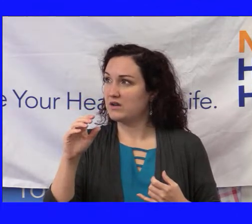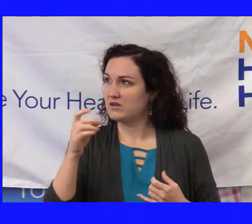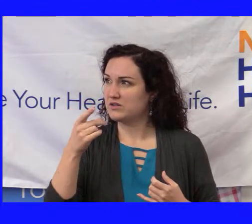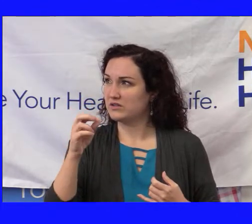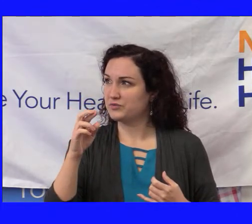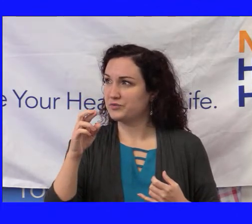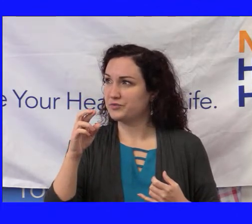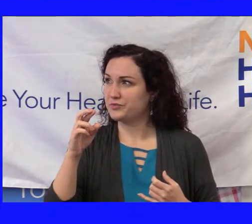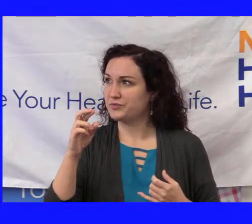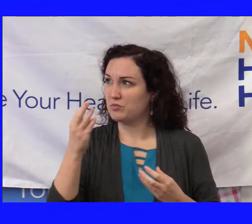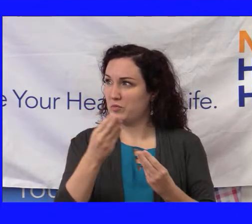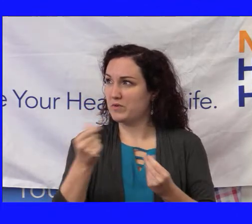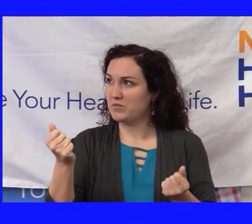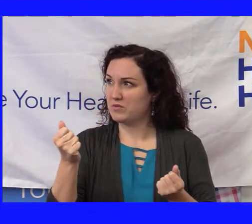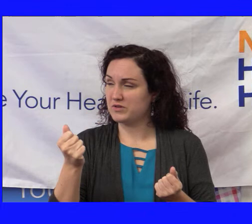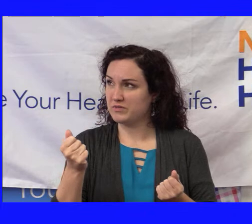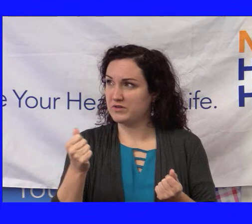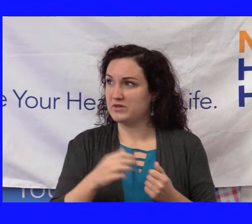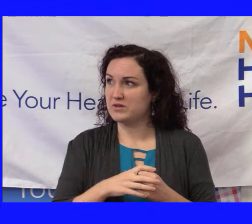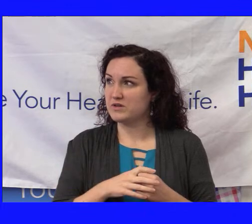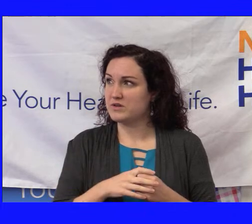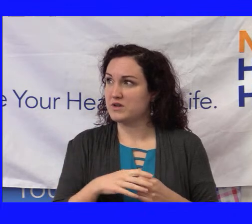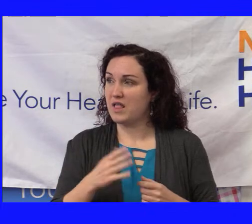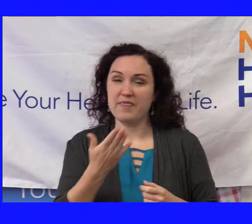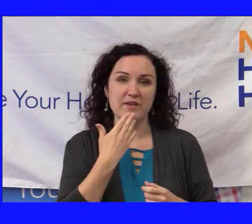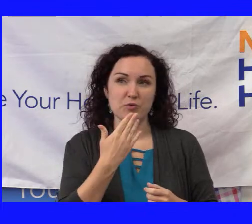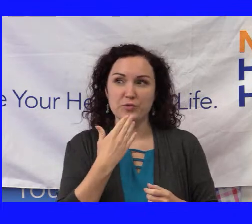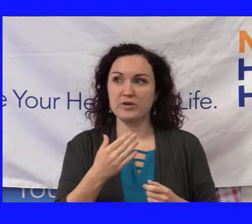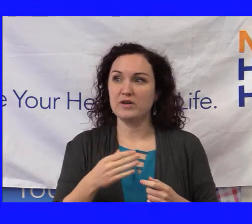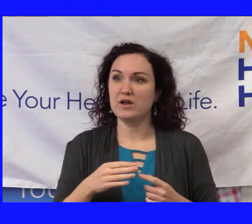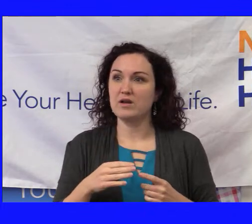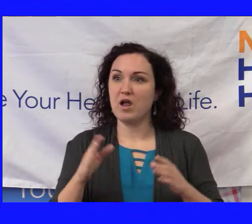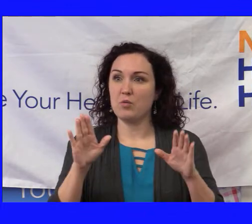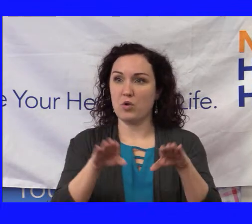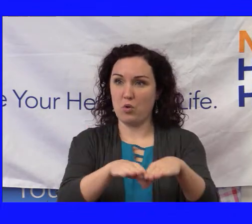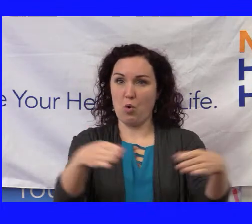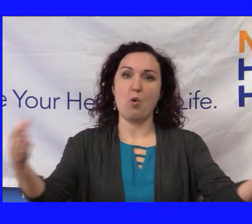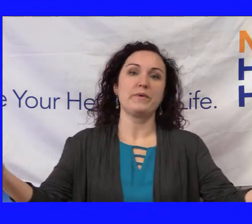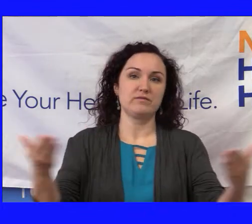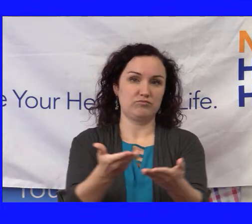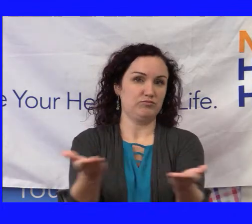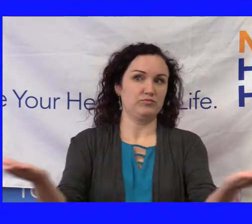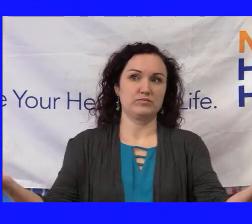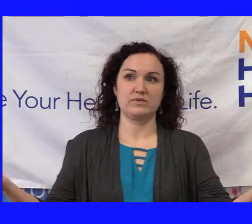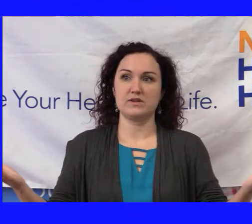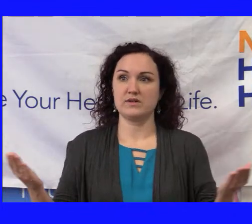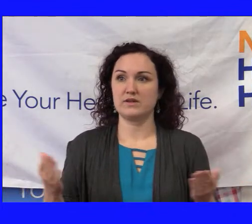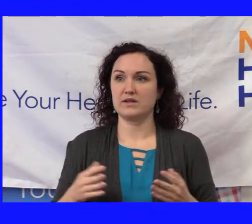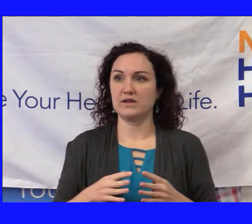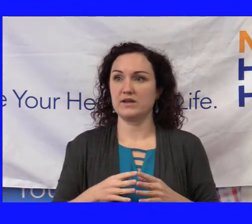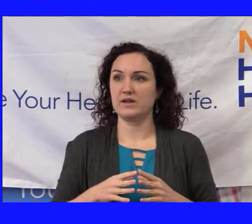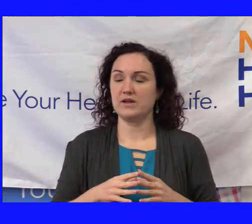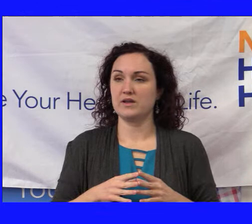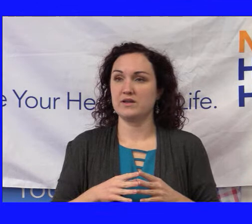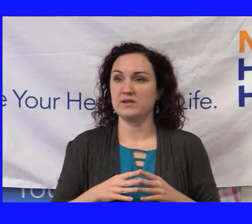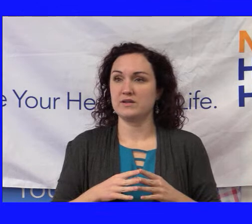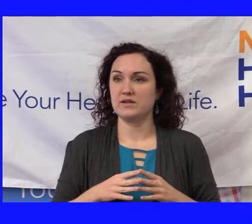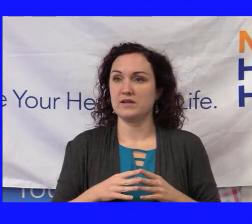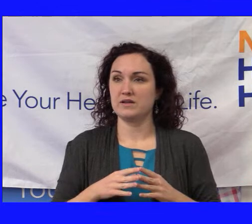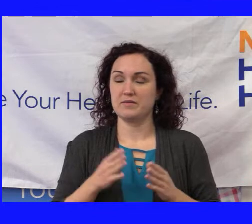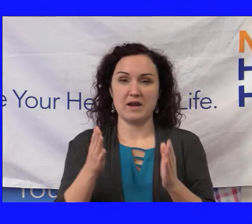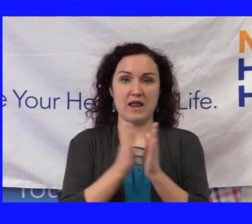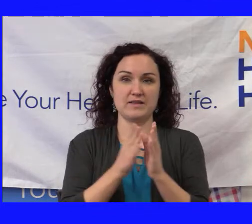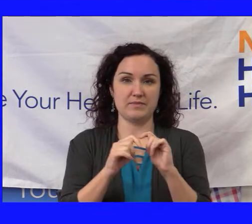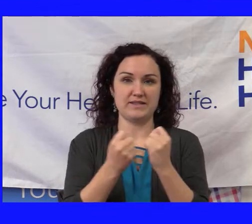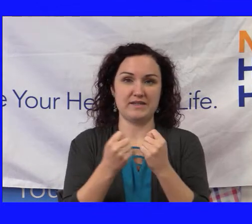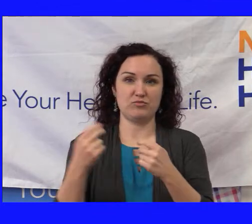resolution. Thank you. I'm going to open it up. I'm going to ask my